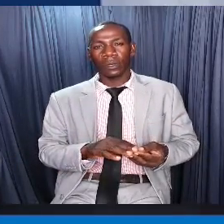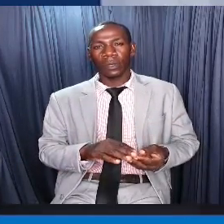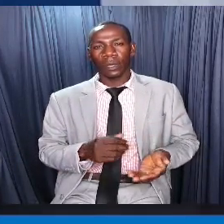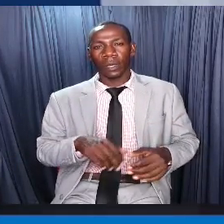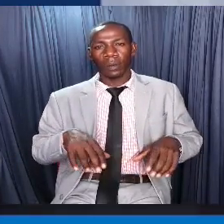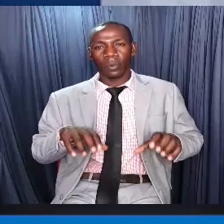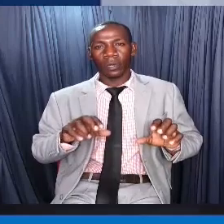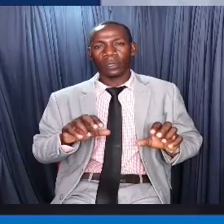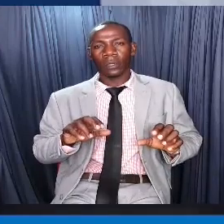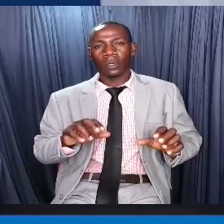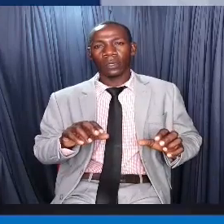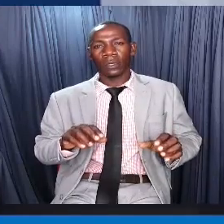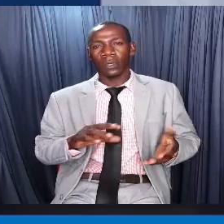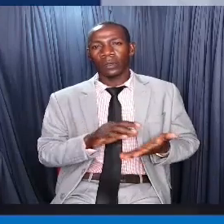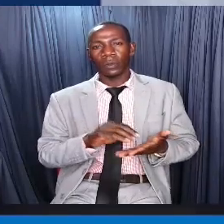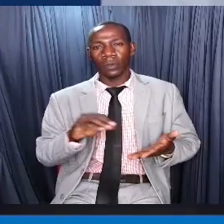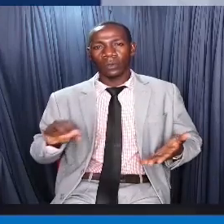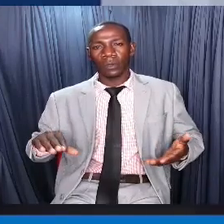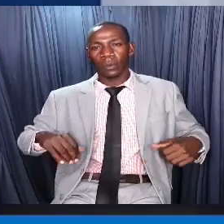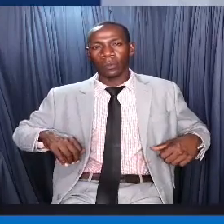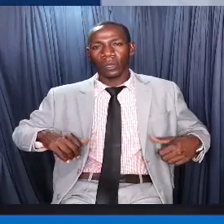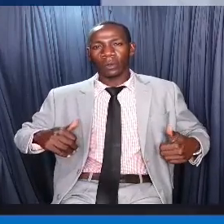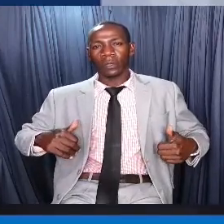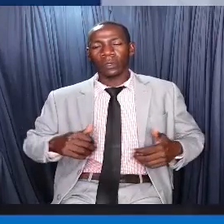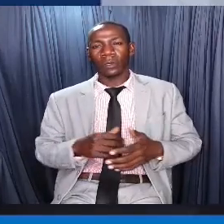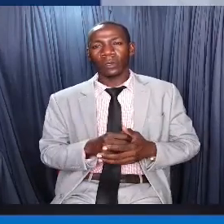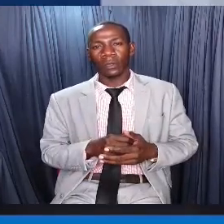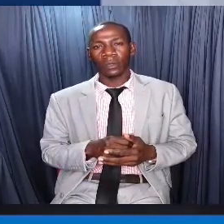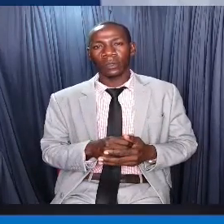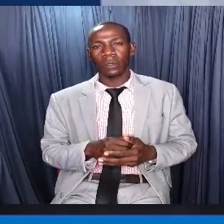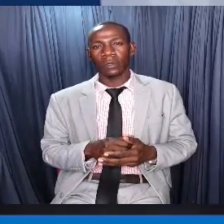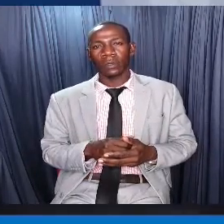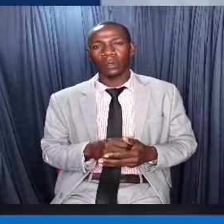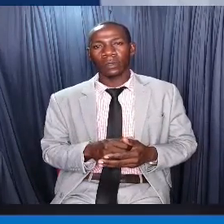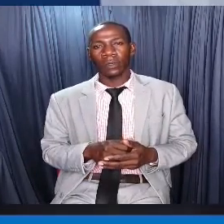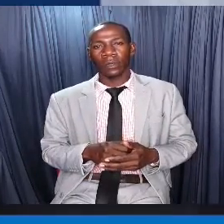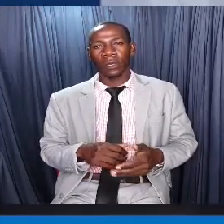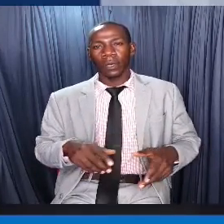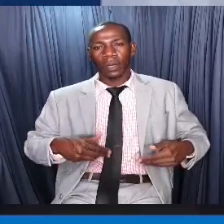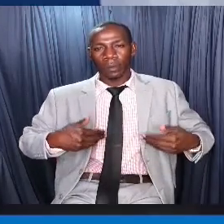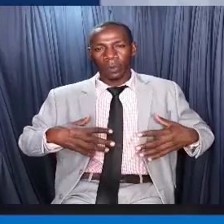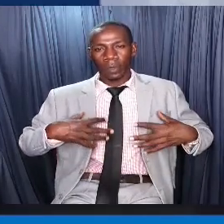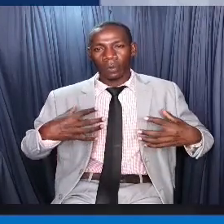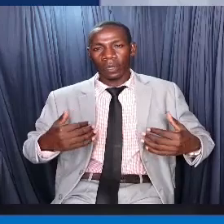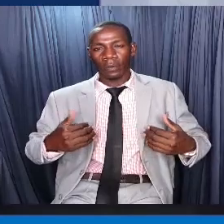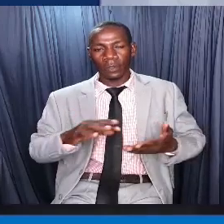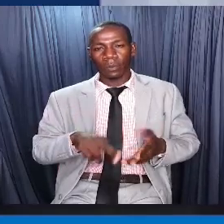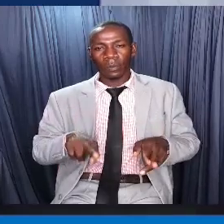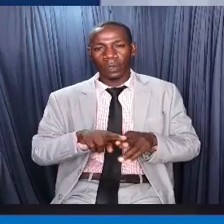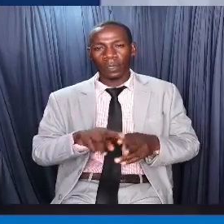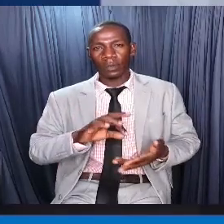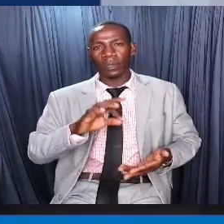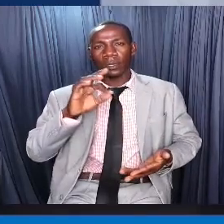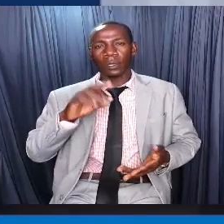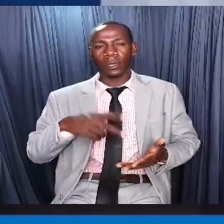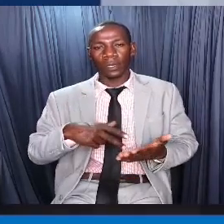Atujalie. Let him enable us. Atuondolee kiburi. Let him take away from us pride. Atujalie roho ya toba. And enable the spirit of repentance. Tusomee